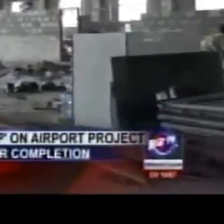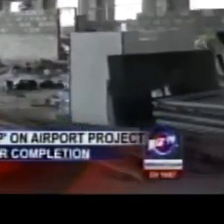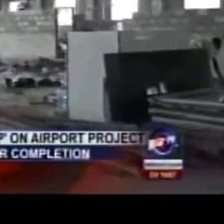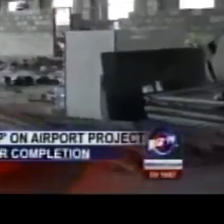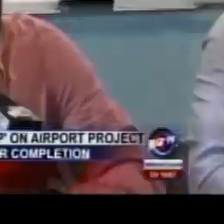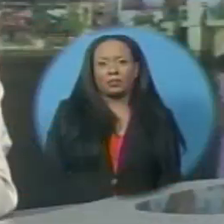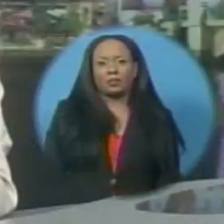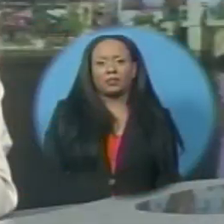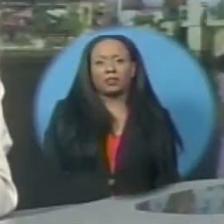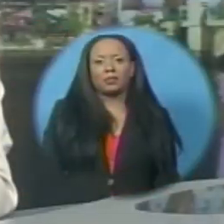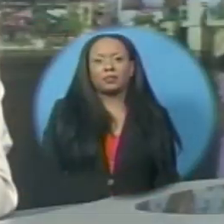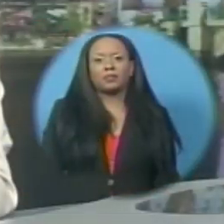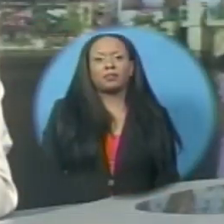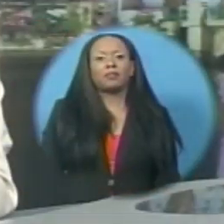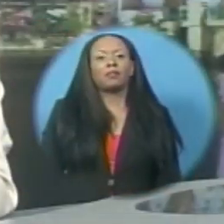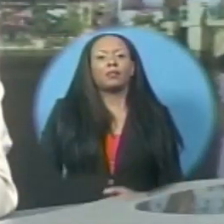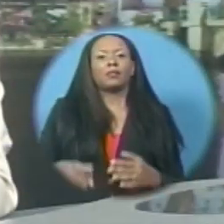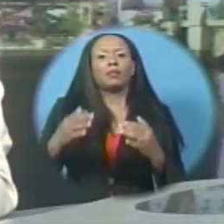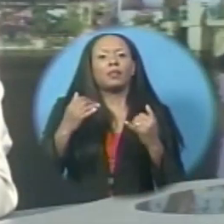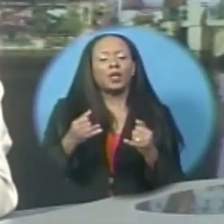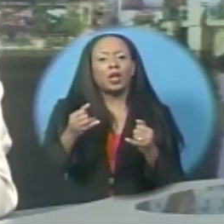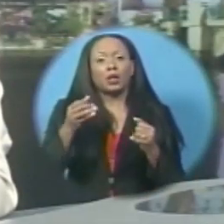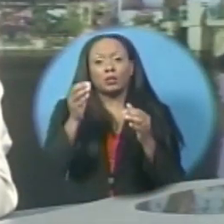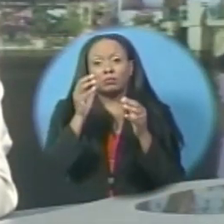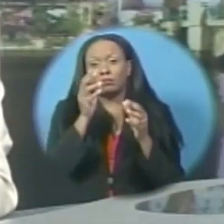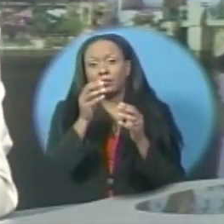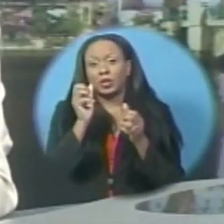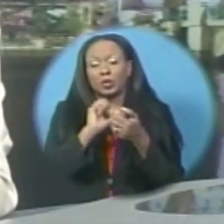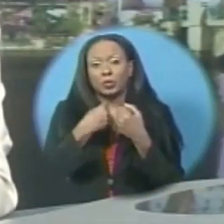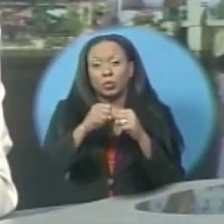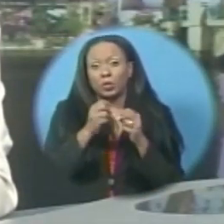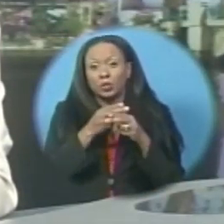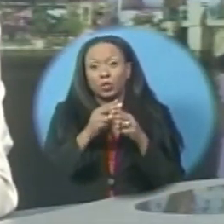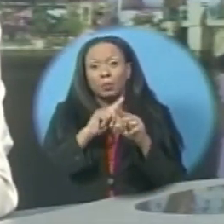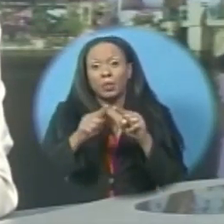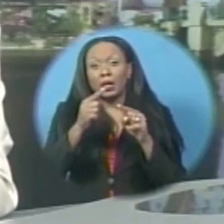completed. Well, we'll give you a peek into the world of sports in